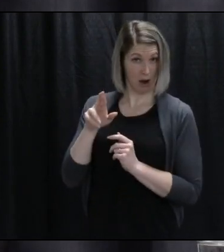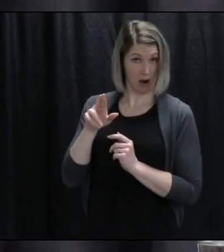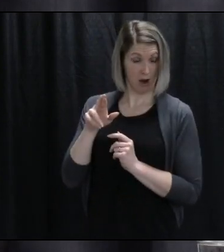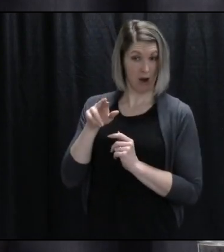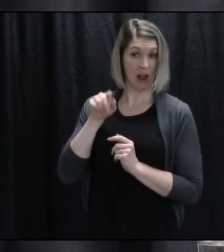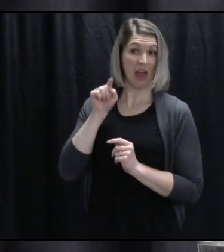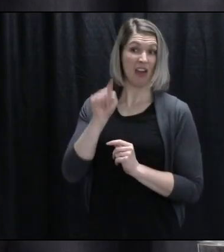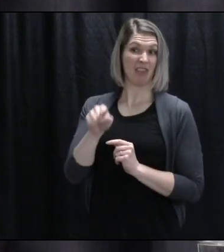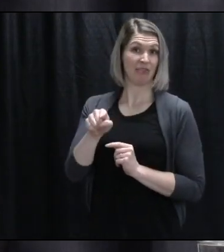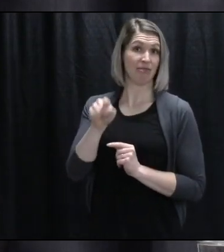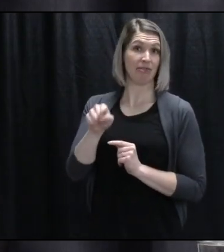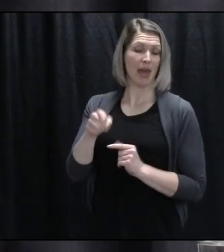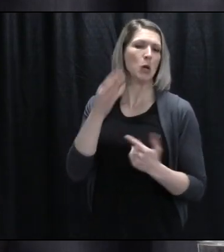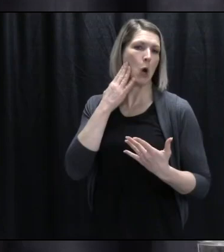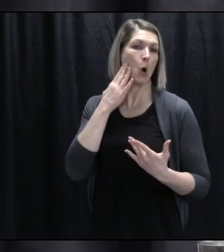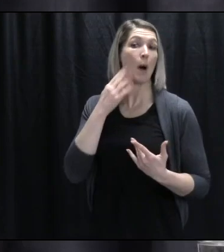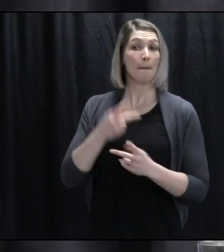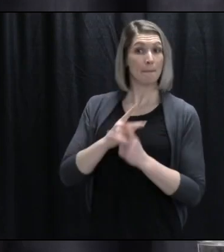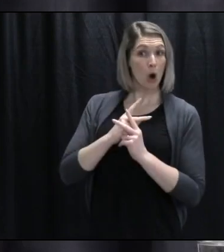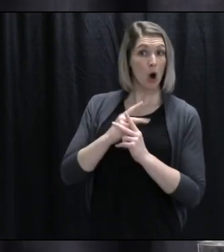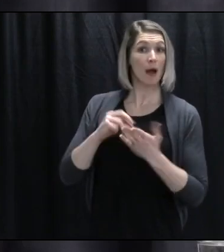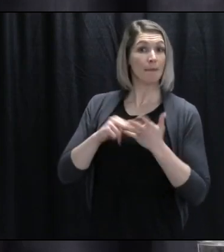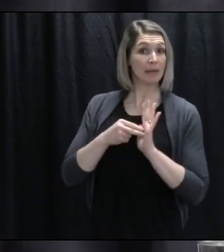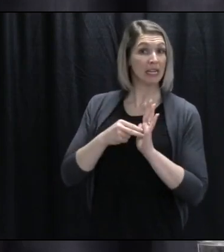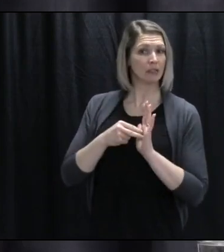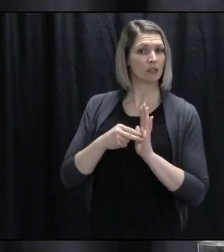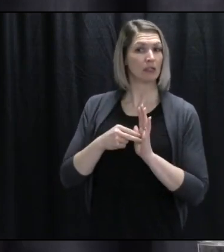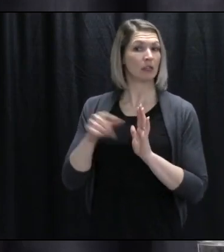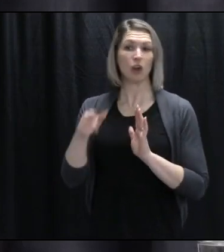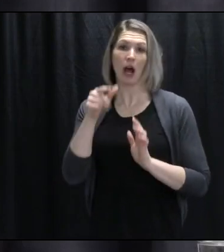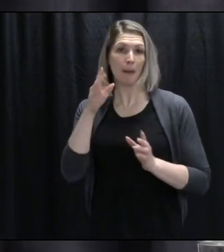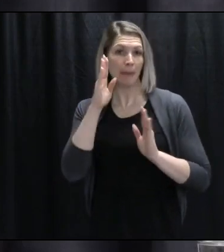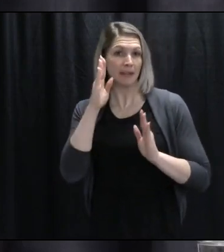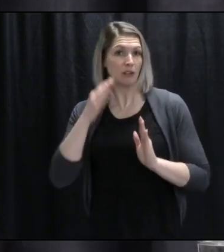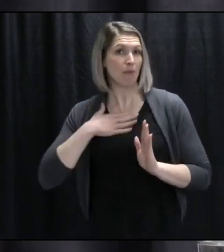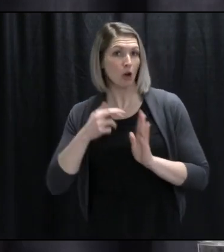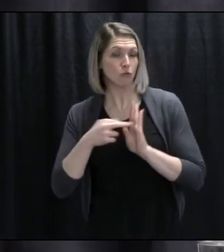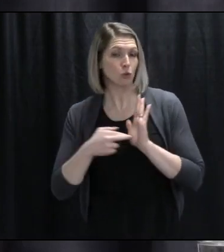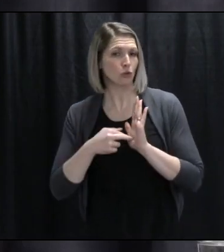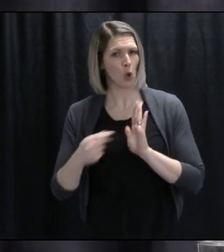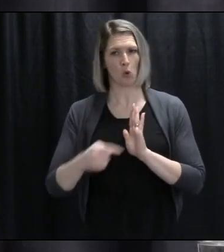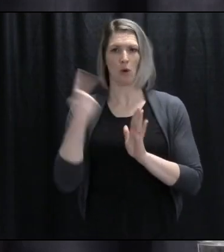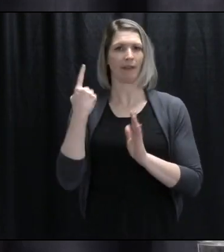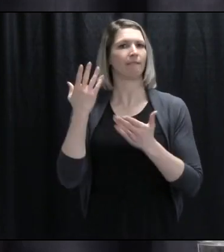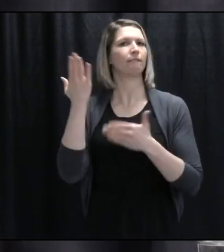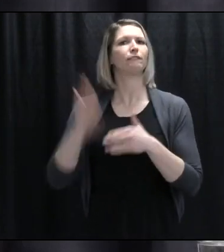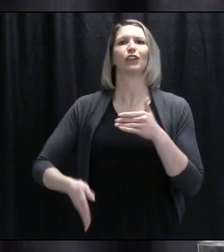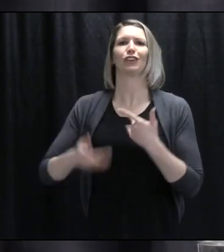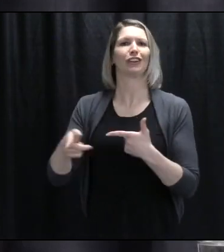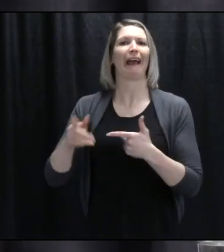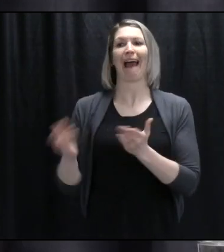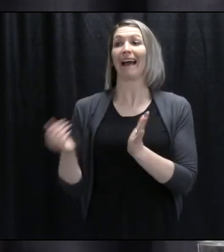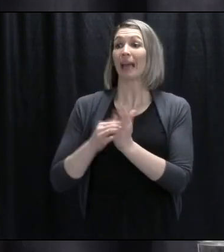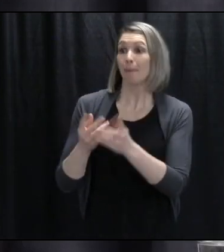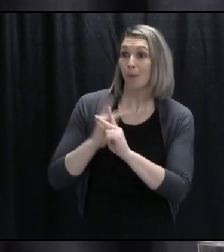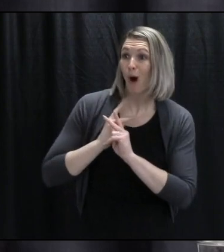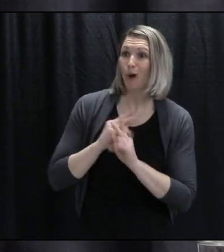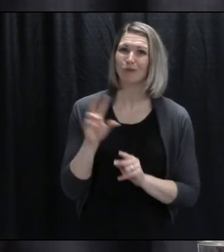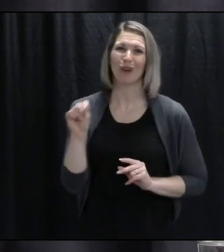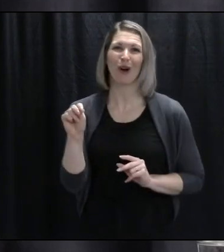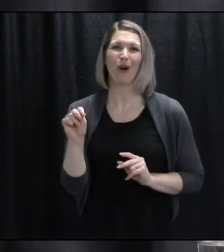once. If your teen is out there doing this in your vehicle, it's time for a parent to